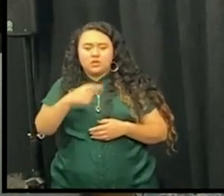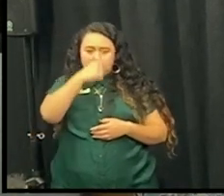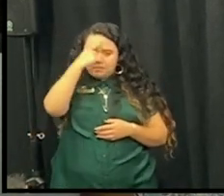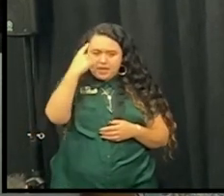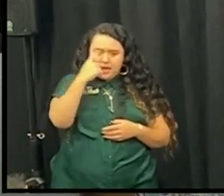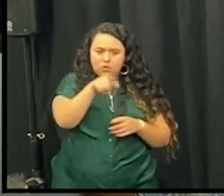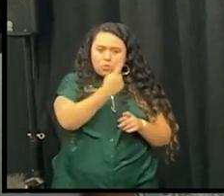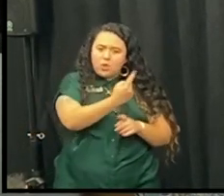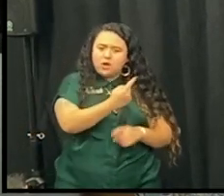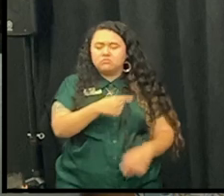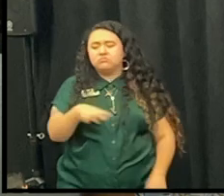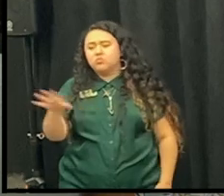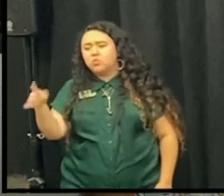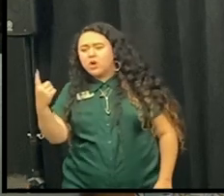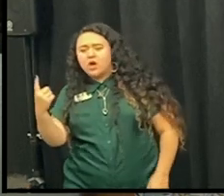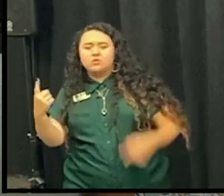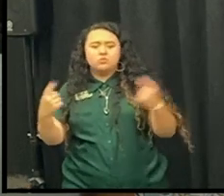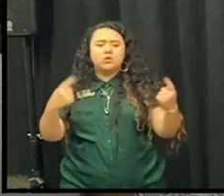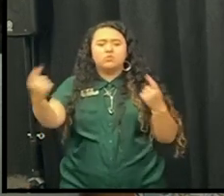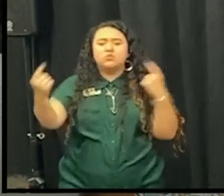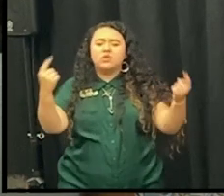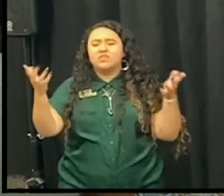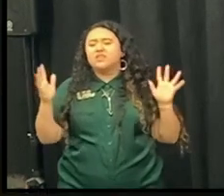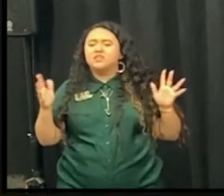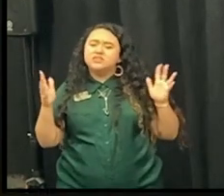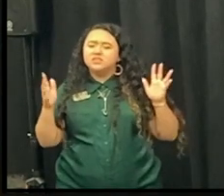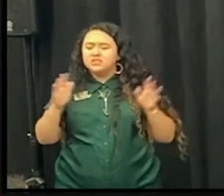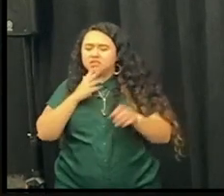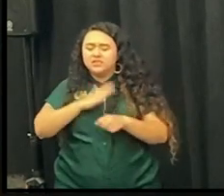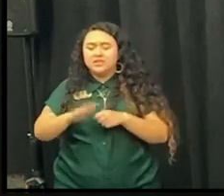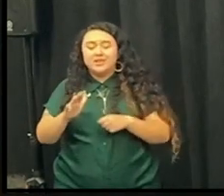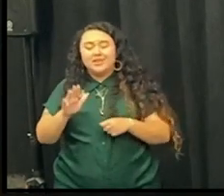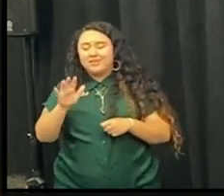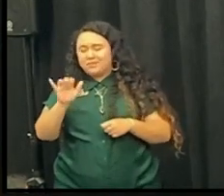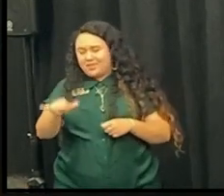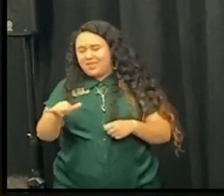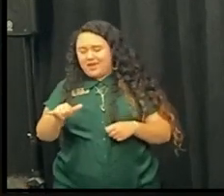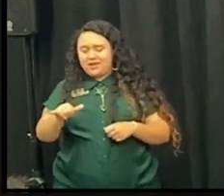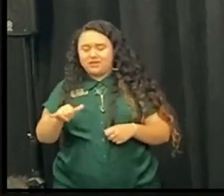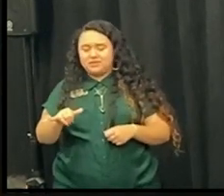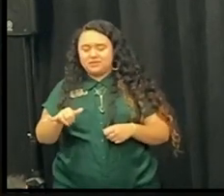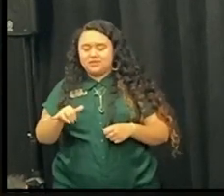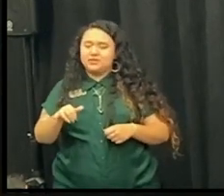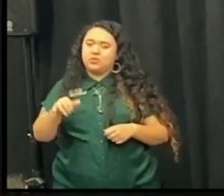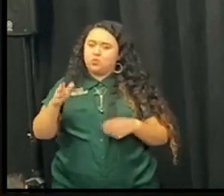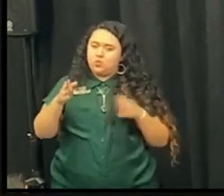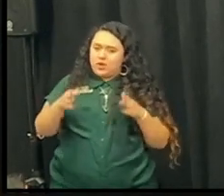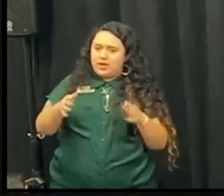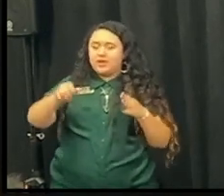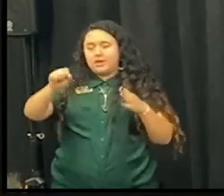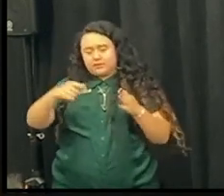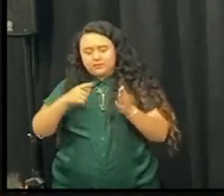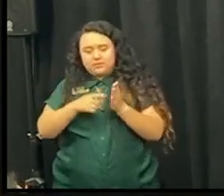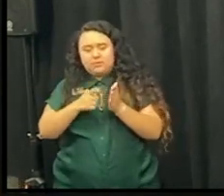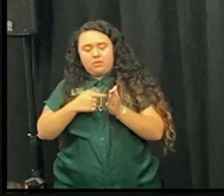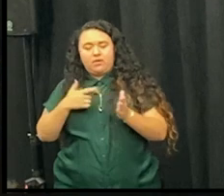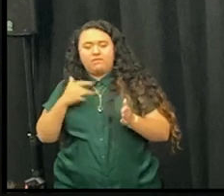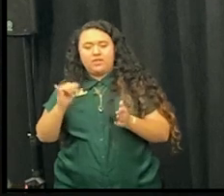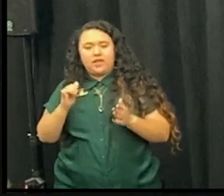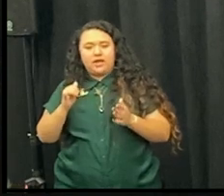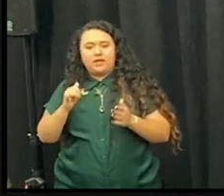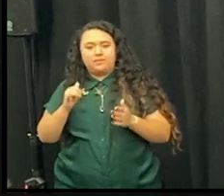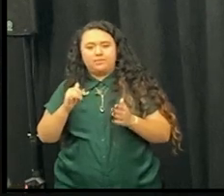it's kind of like, and I'm so, yeah. In that sense, sometimes I feel like it